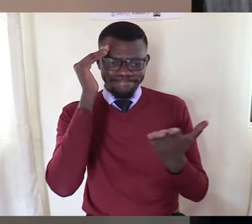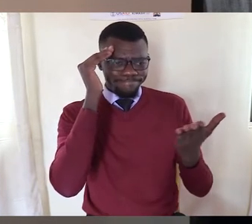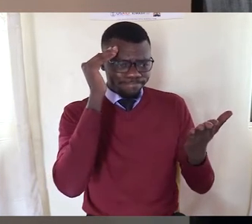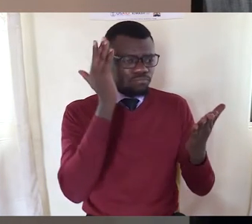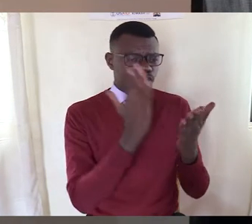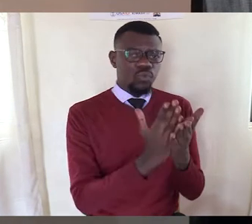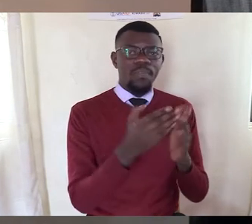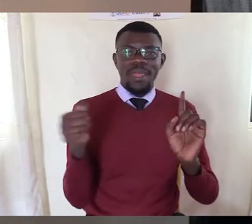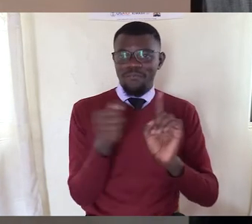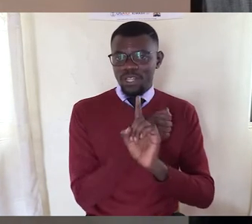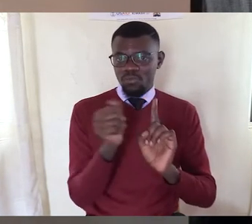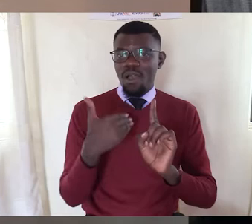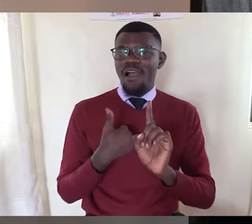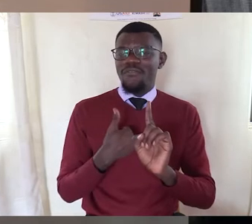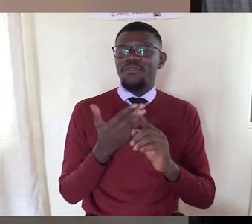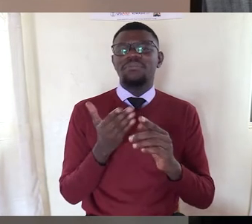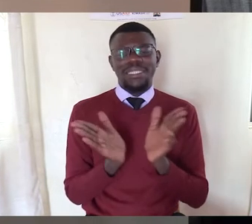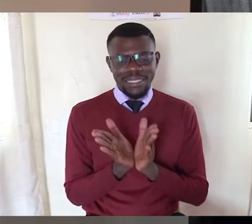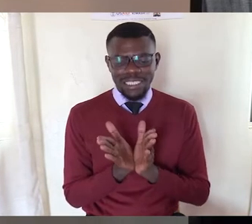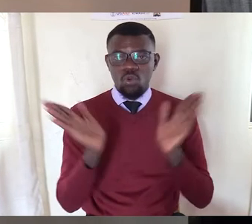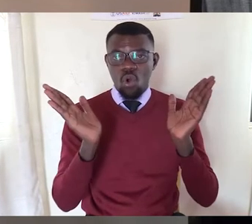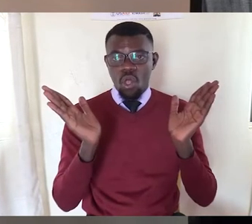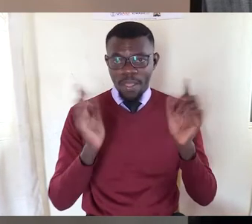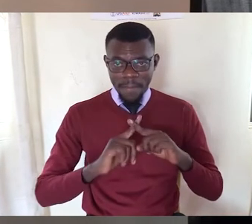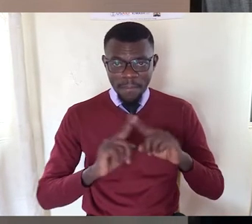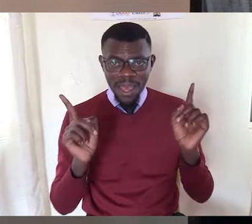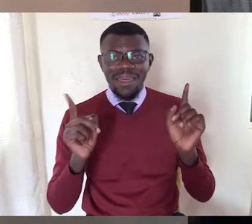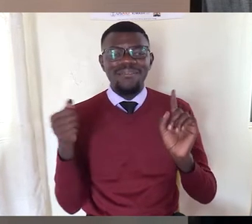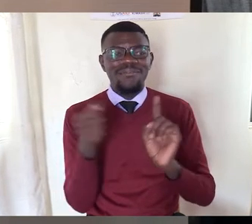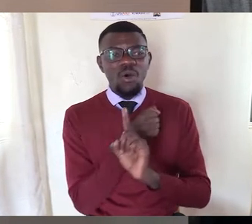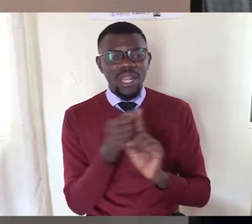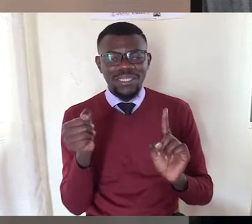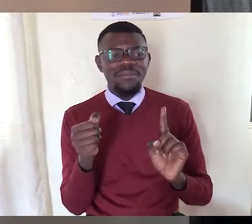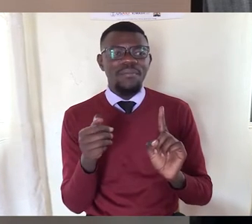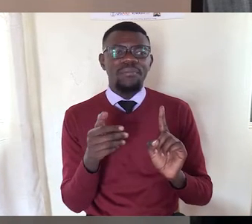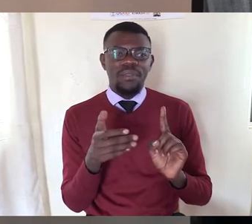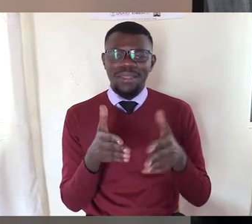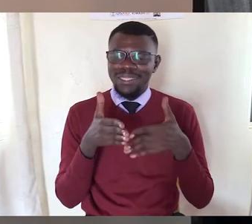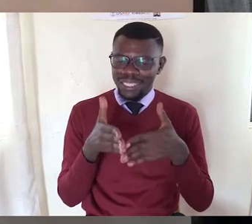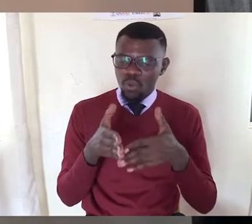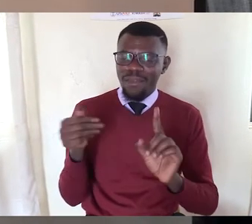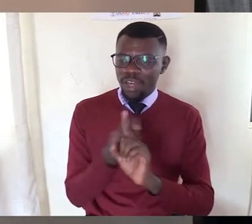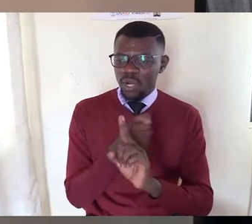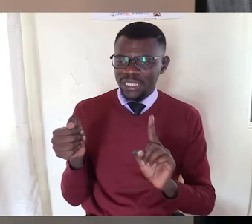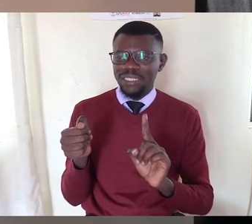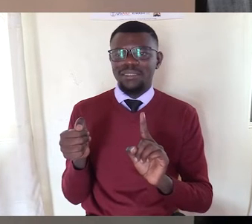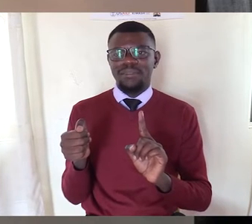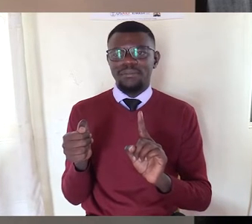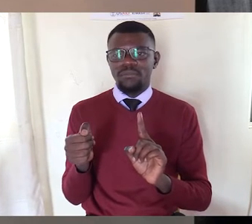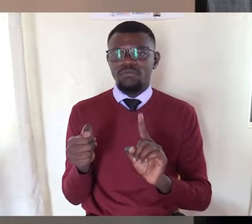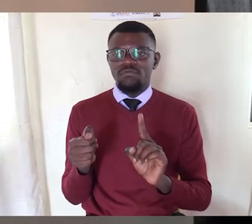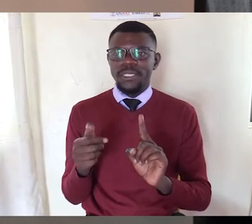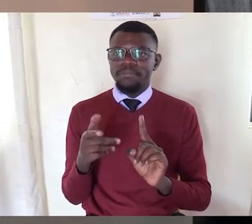human, there were violence generally, but this particular violence against our sexual violence was